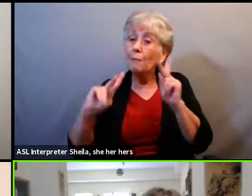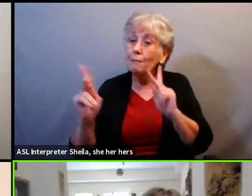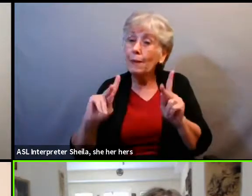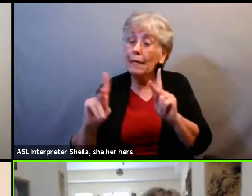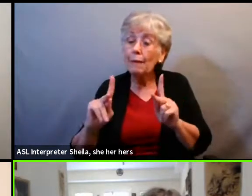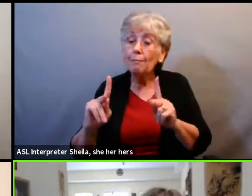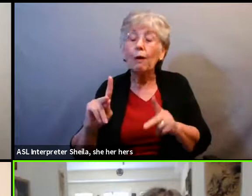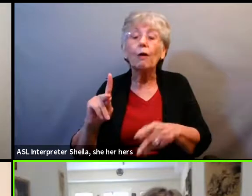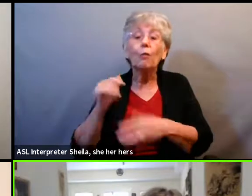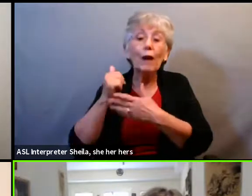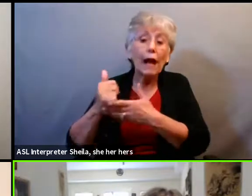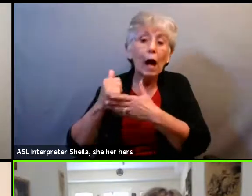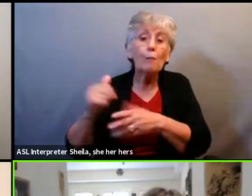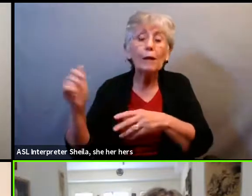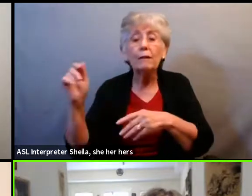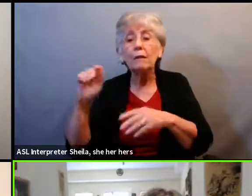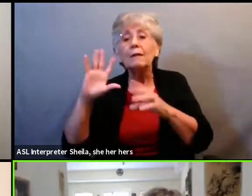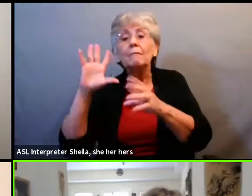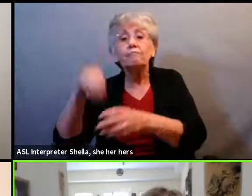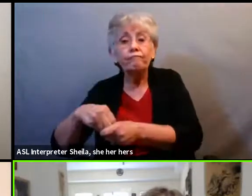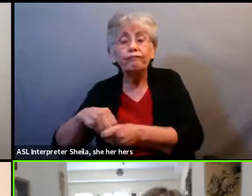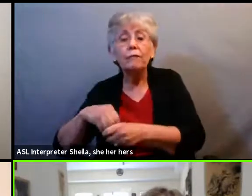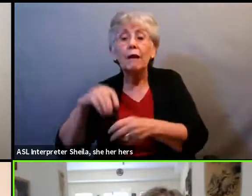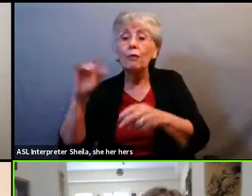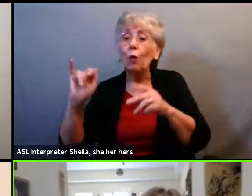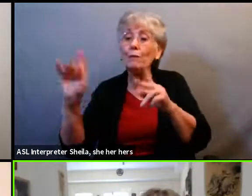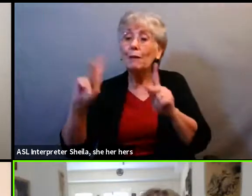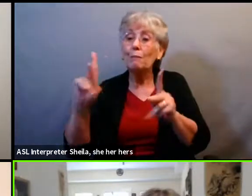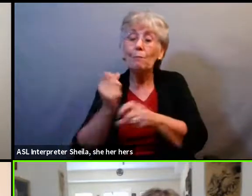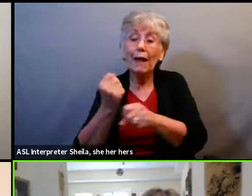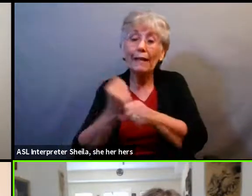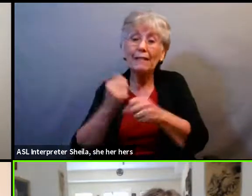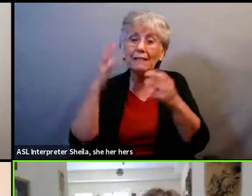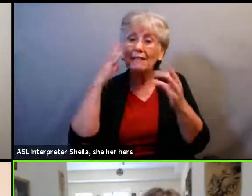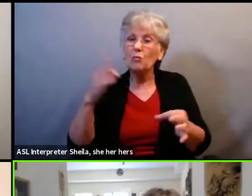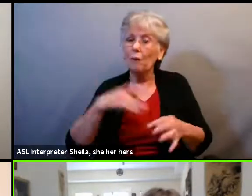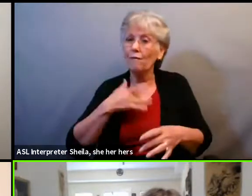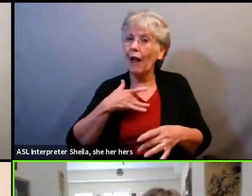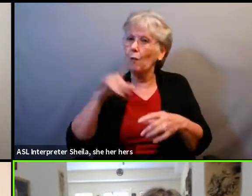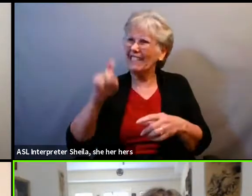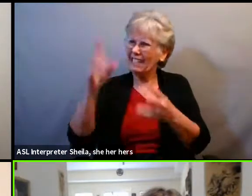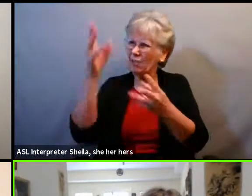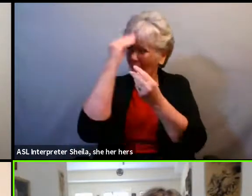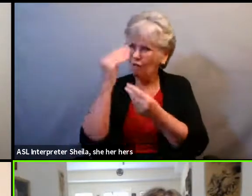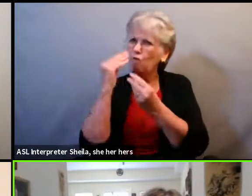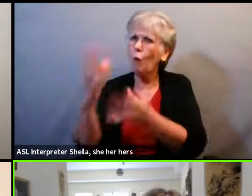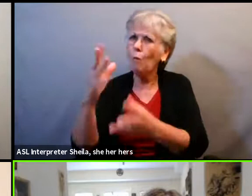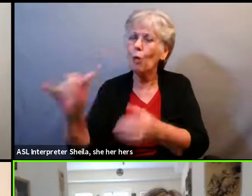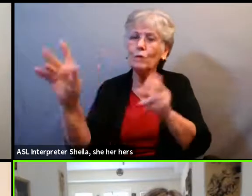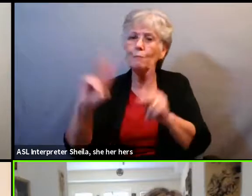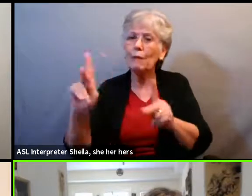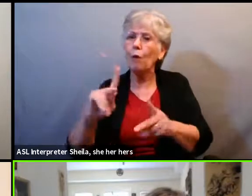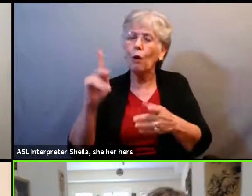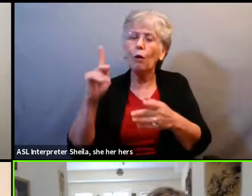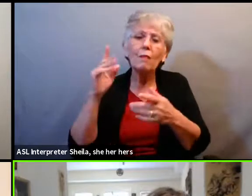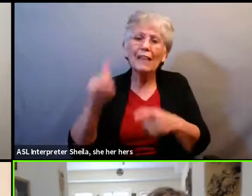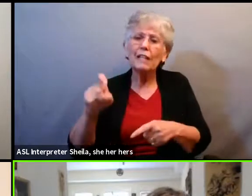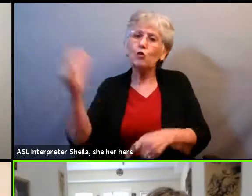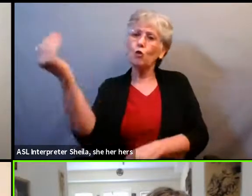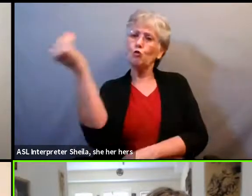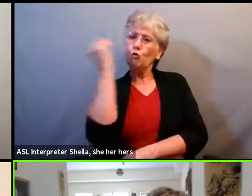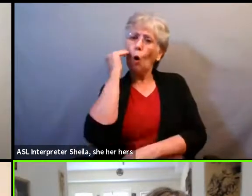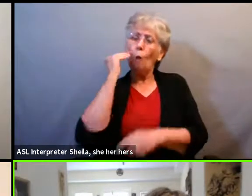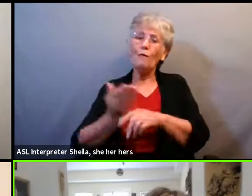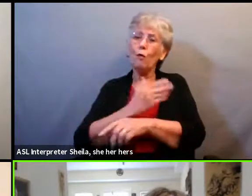people involved in decision-making was very, very important. Otherwise, why would people stay if they didn't